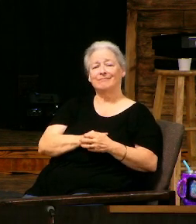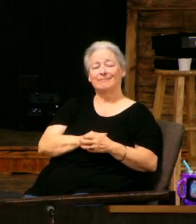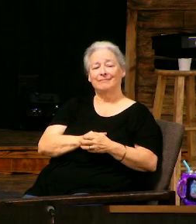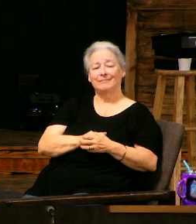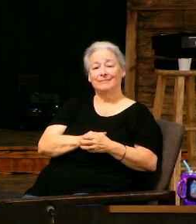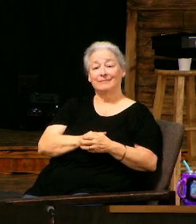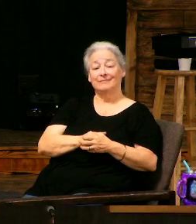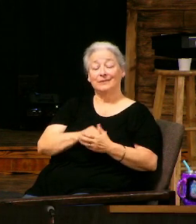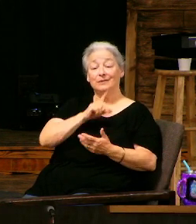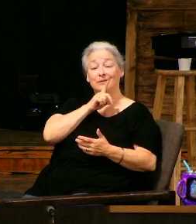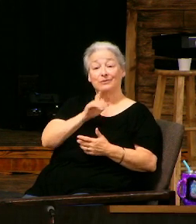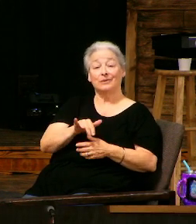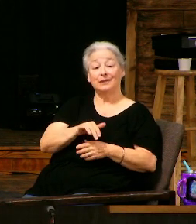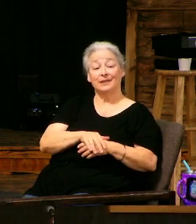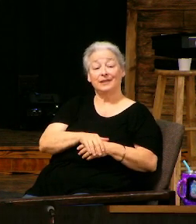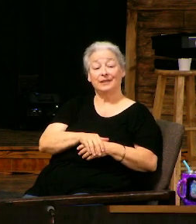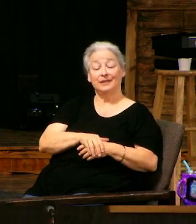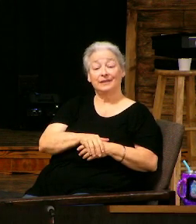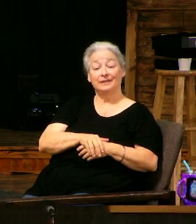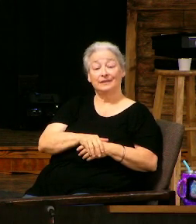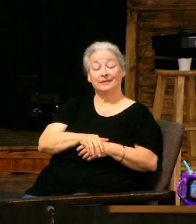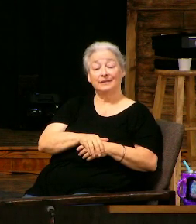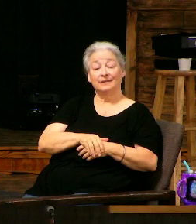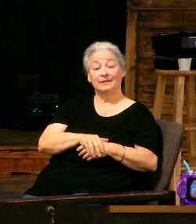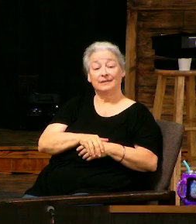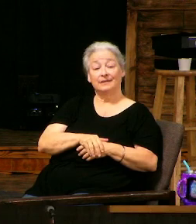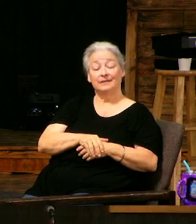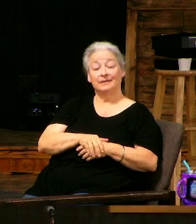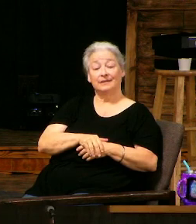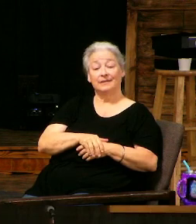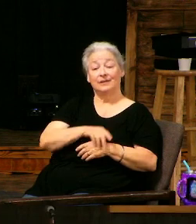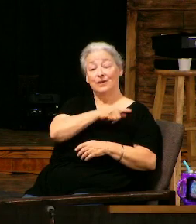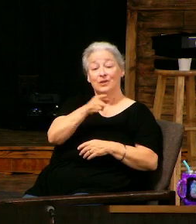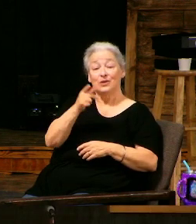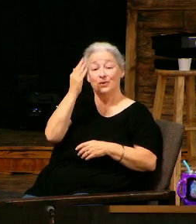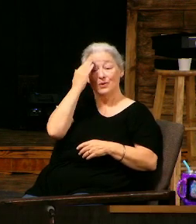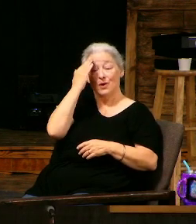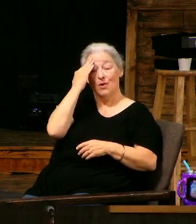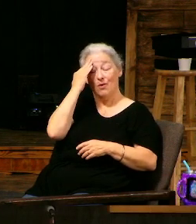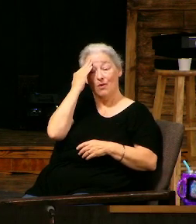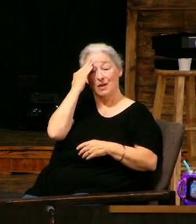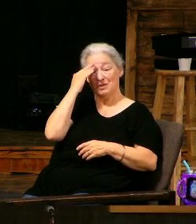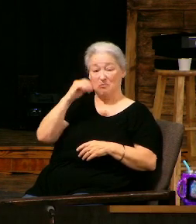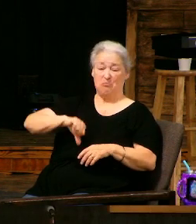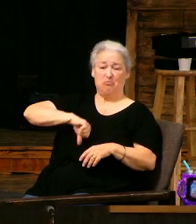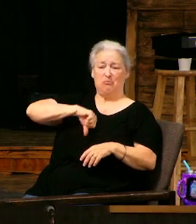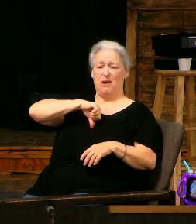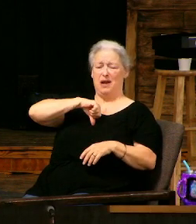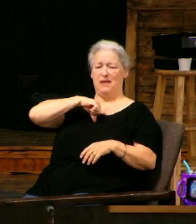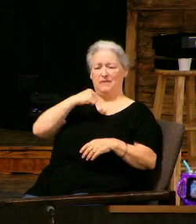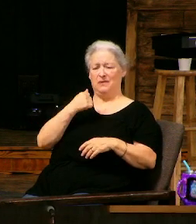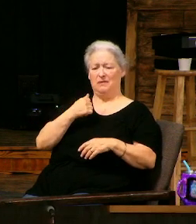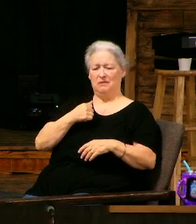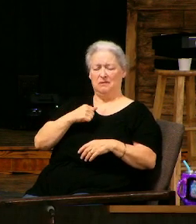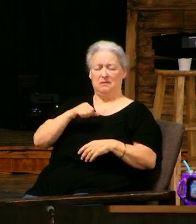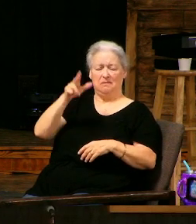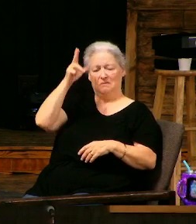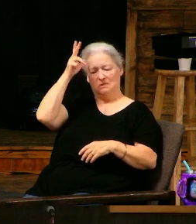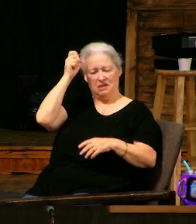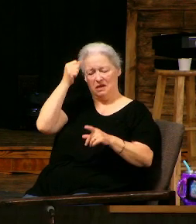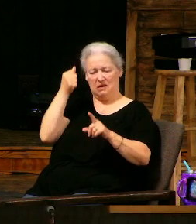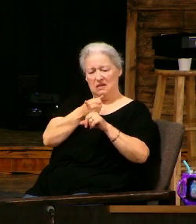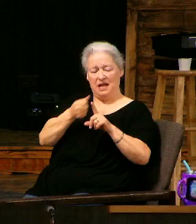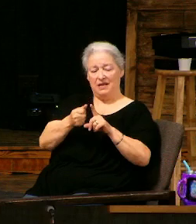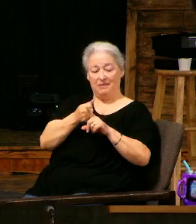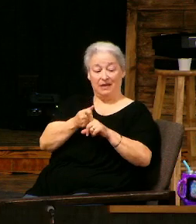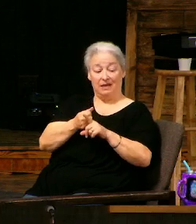Matter of fact, do you know how prideful a statement that is? Well, Satan attacked me. Oh, you,